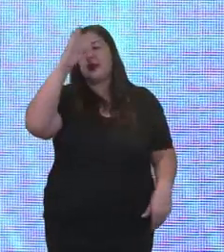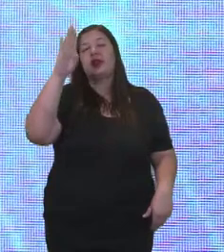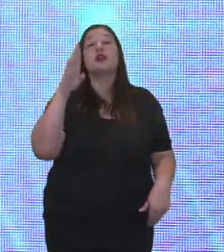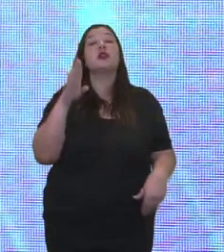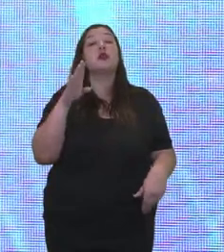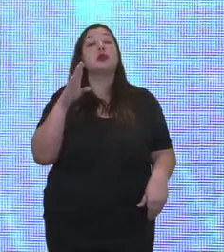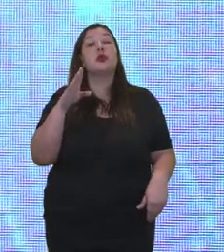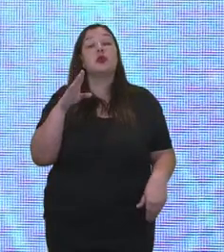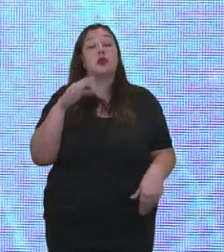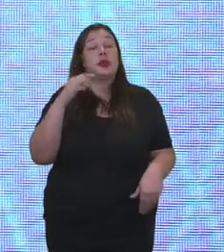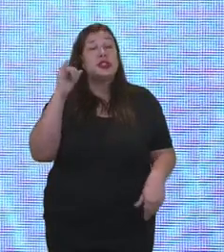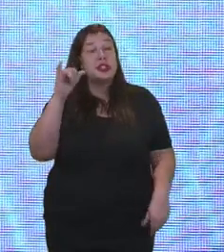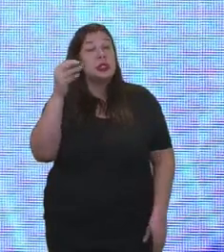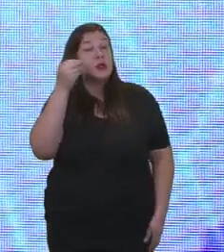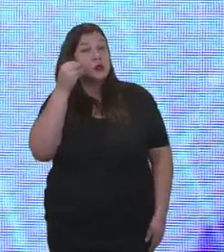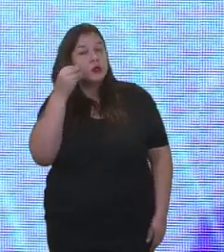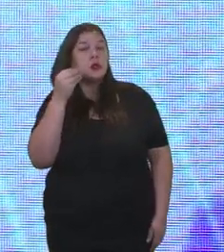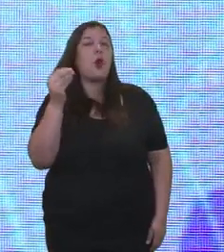to know whether